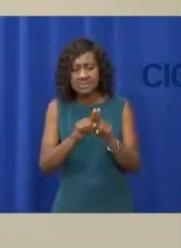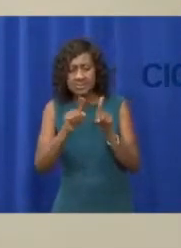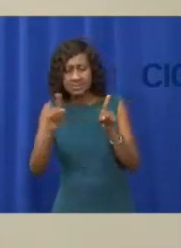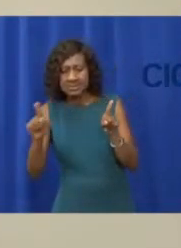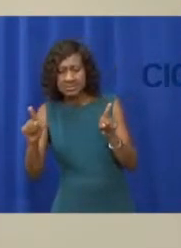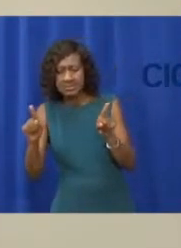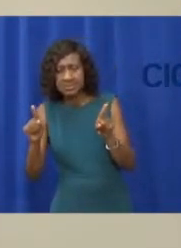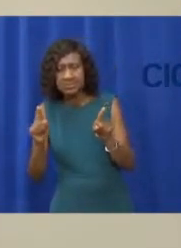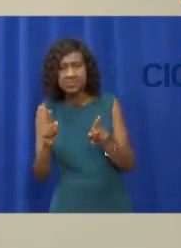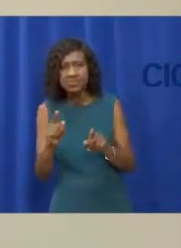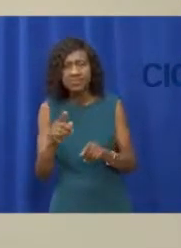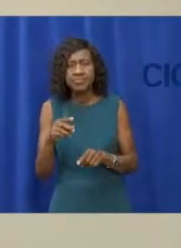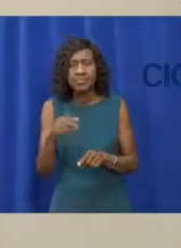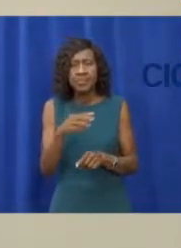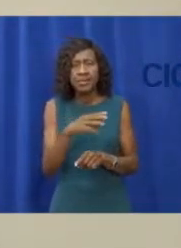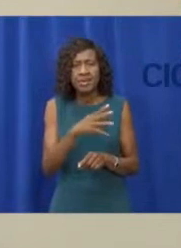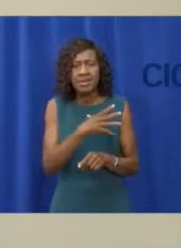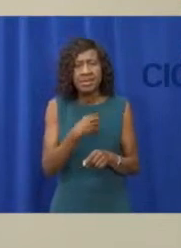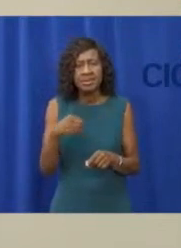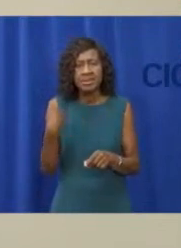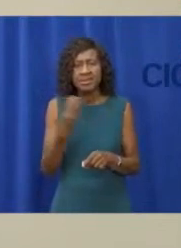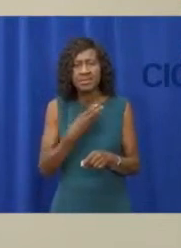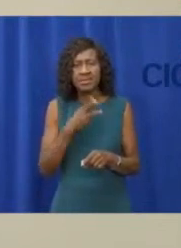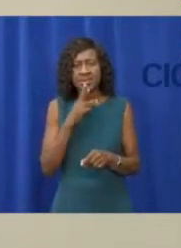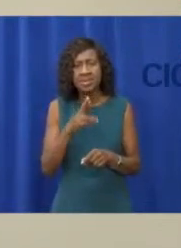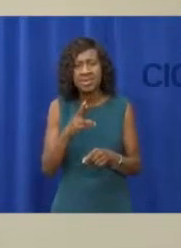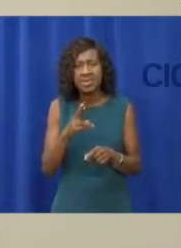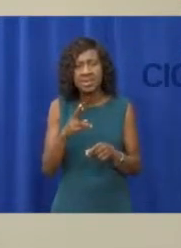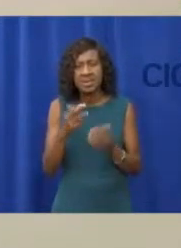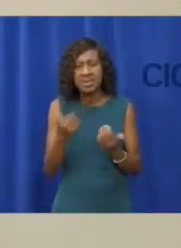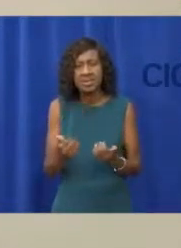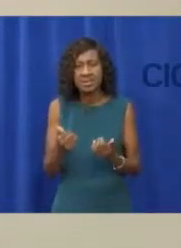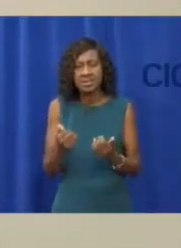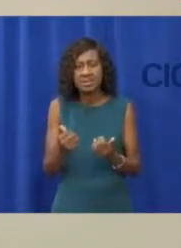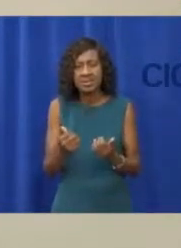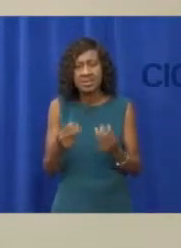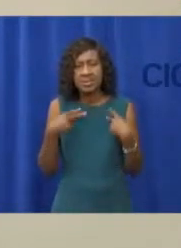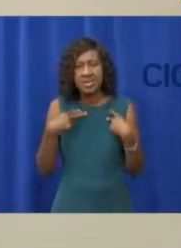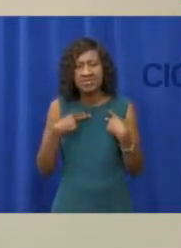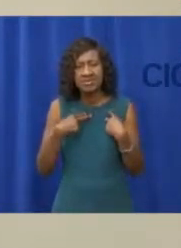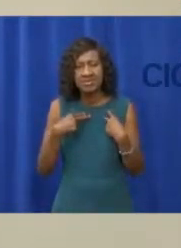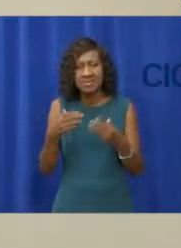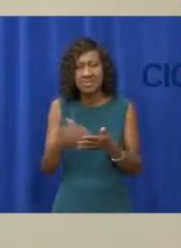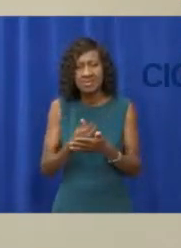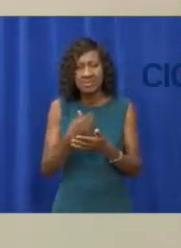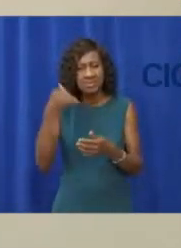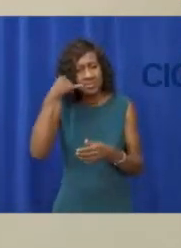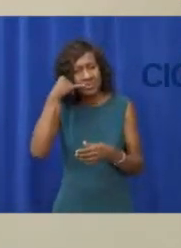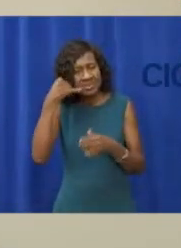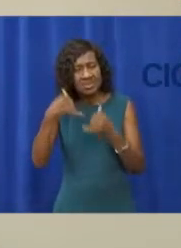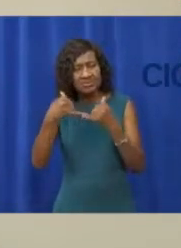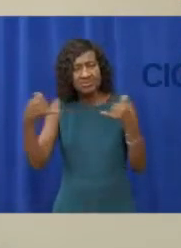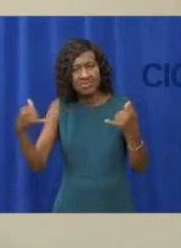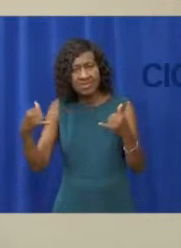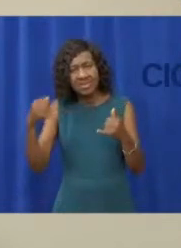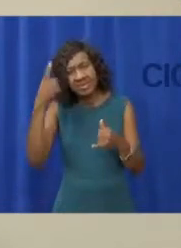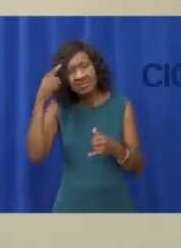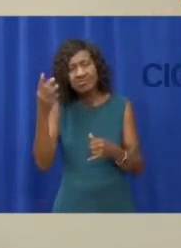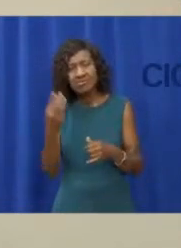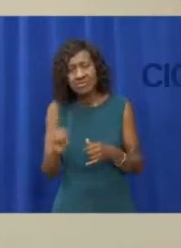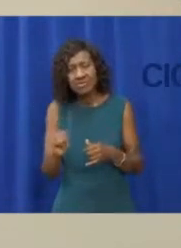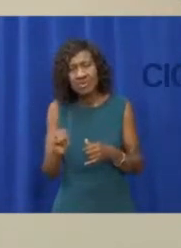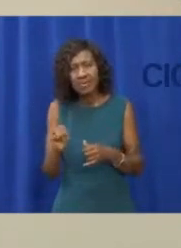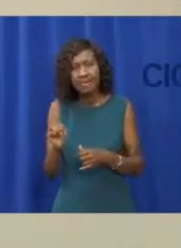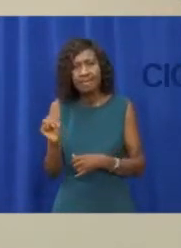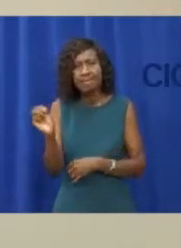We're in the process of developing a hotline for elderly persons to address their specific needs and concerns.